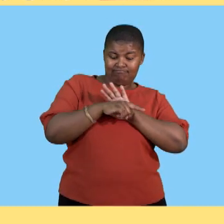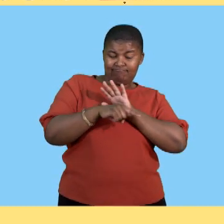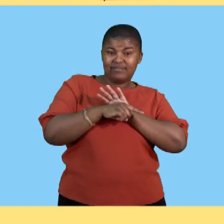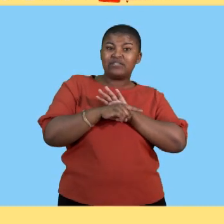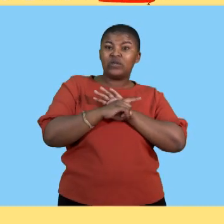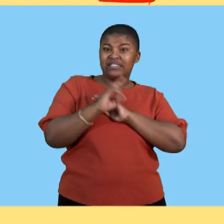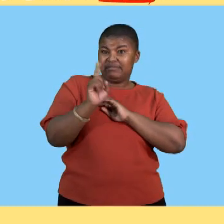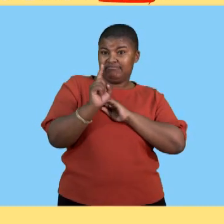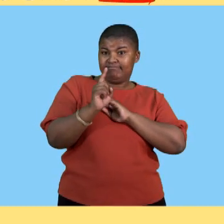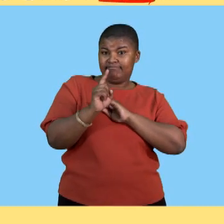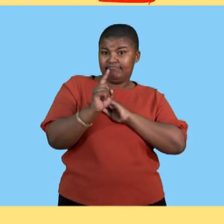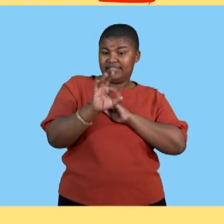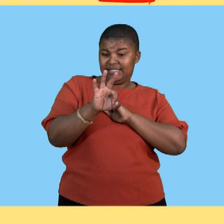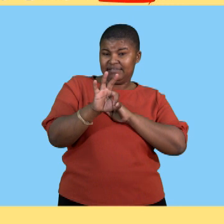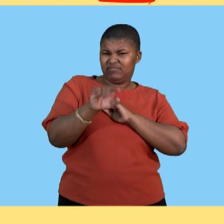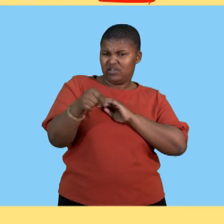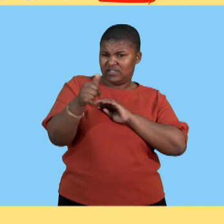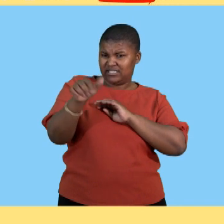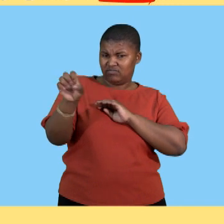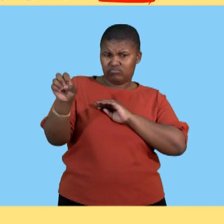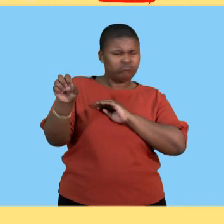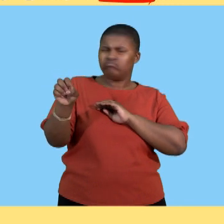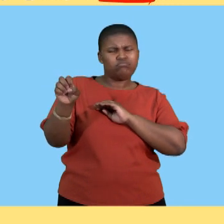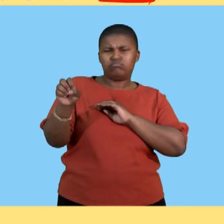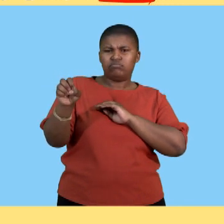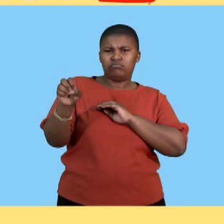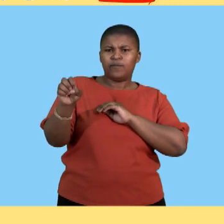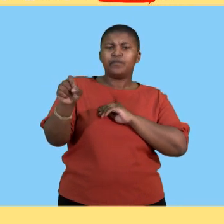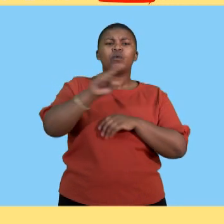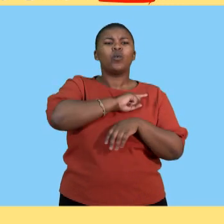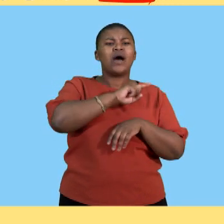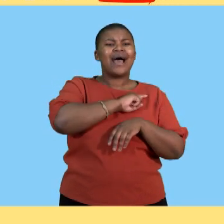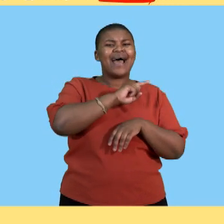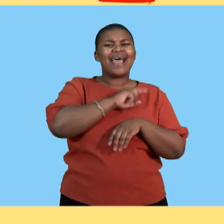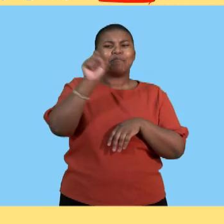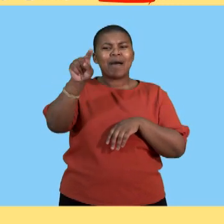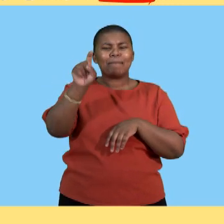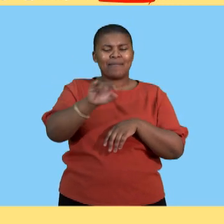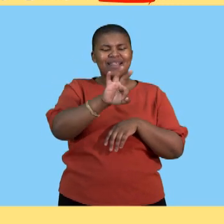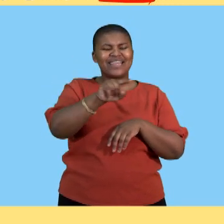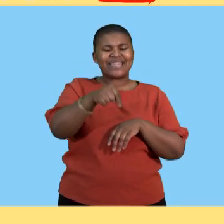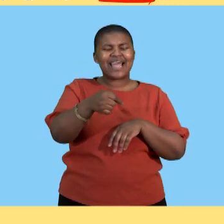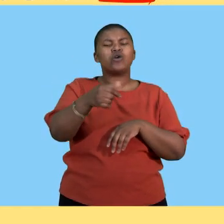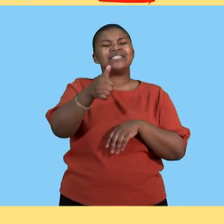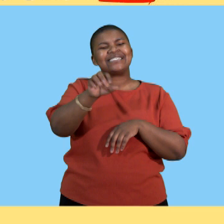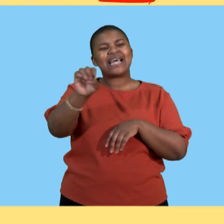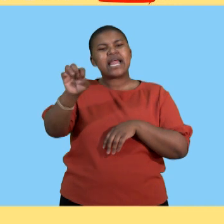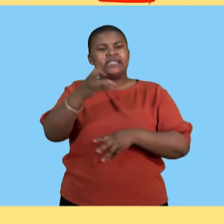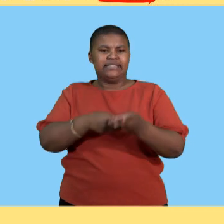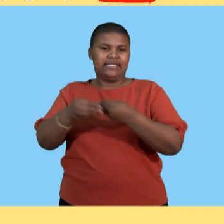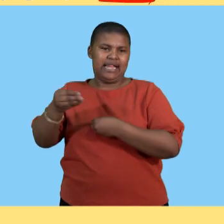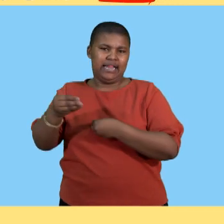the 3,600? Definitely not, because this is the selling price, and